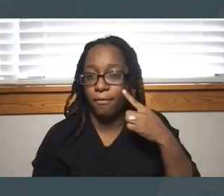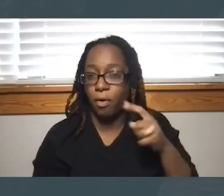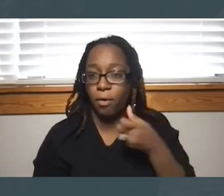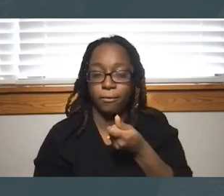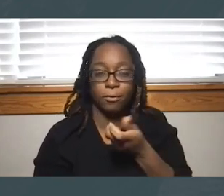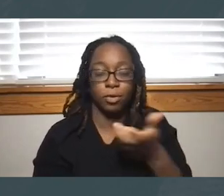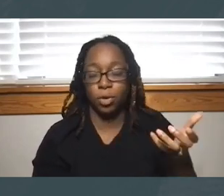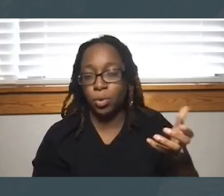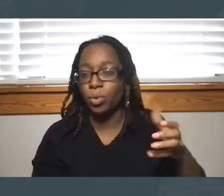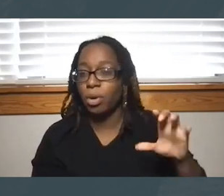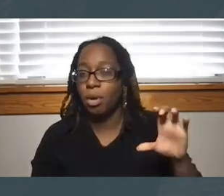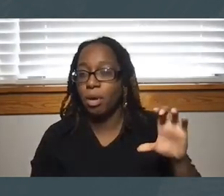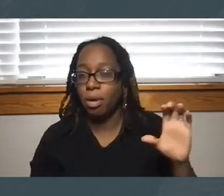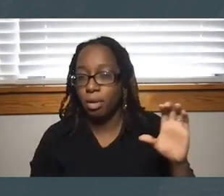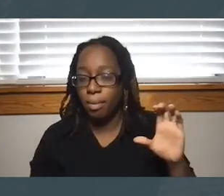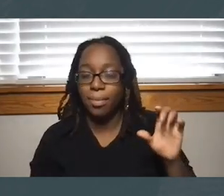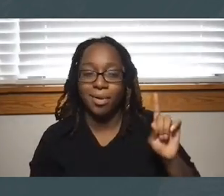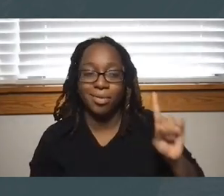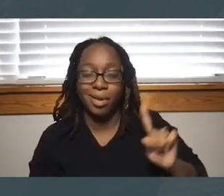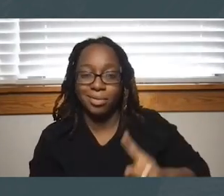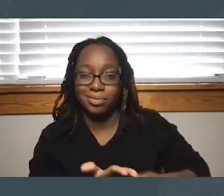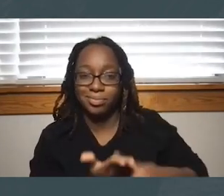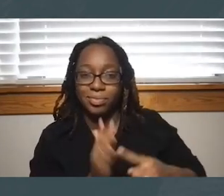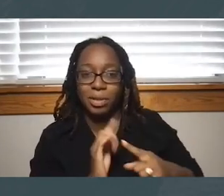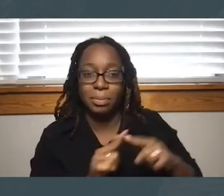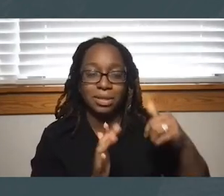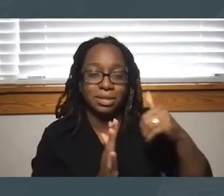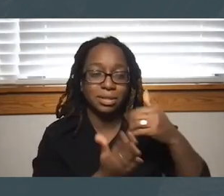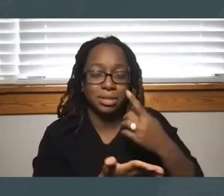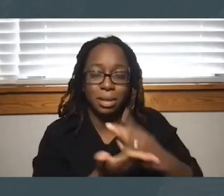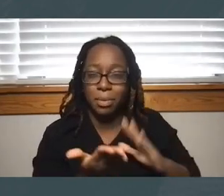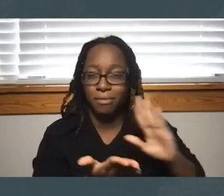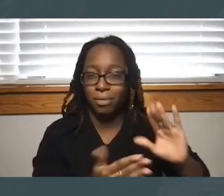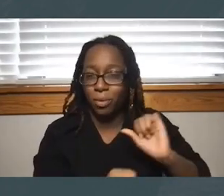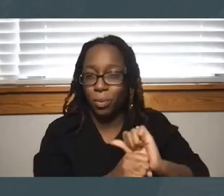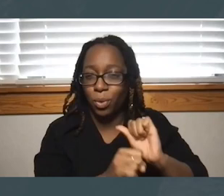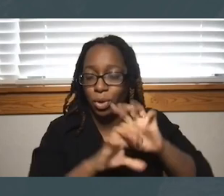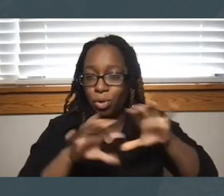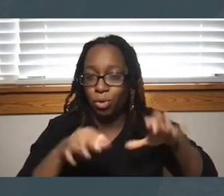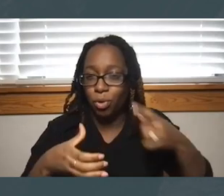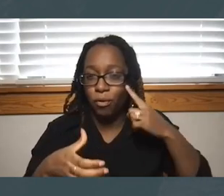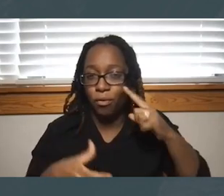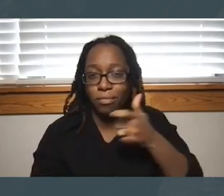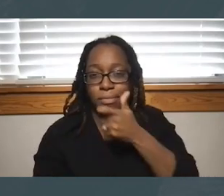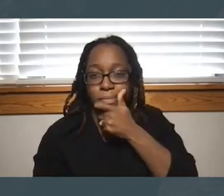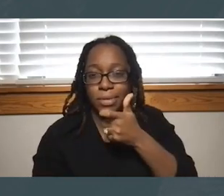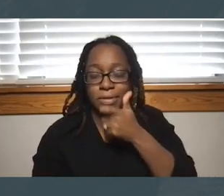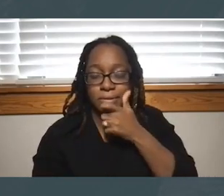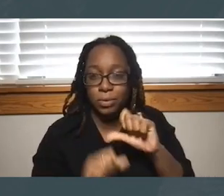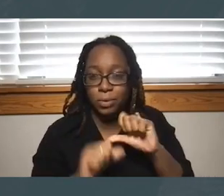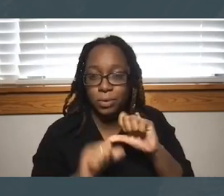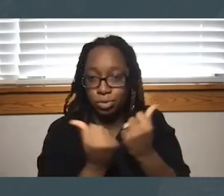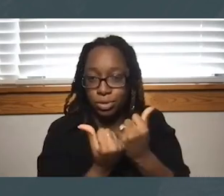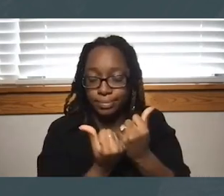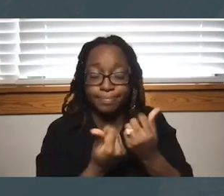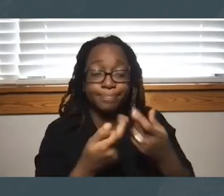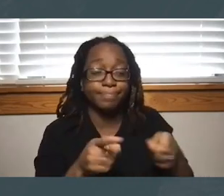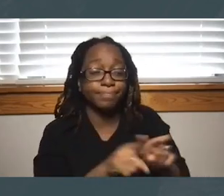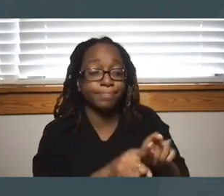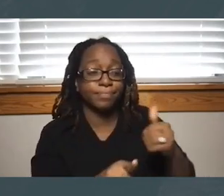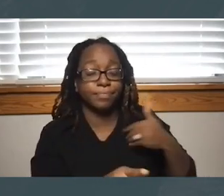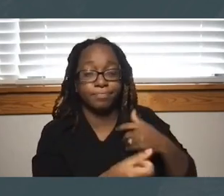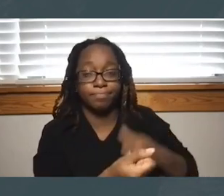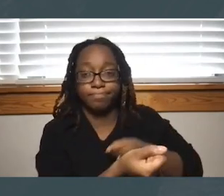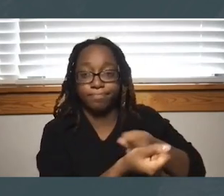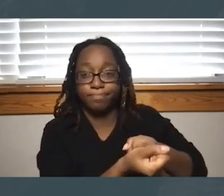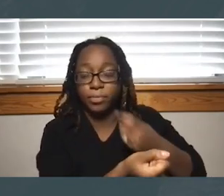a co-founder of the Colonial, Postcolonial, Decolonial Working Group of the British International Studies Association, and a longstanding active member